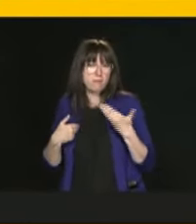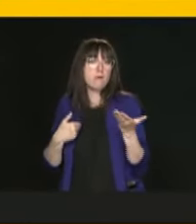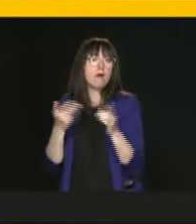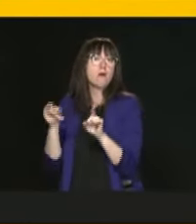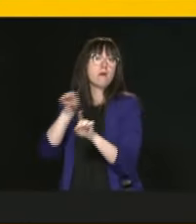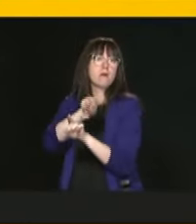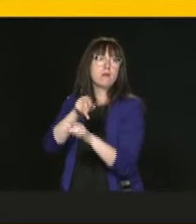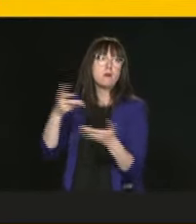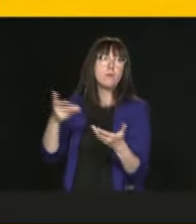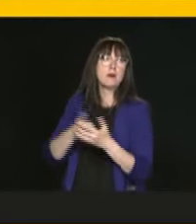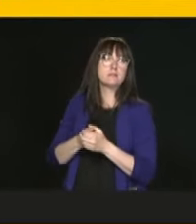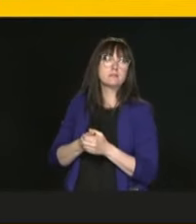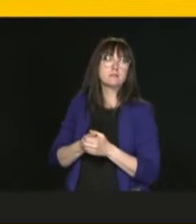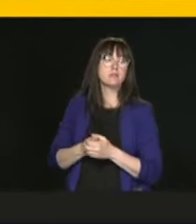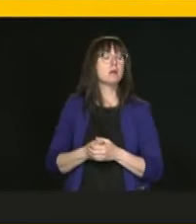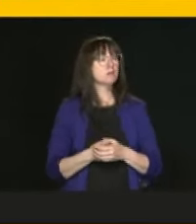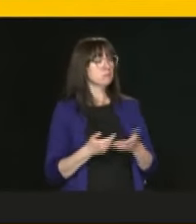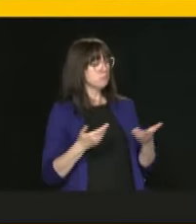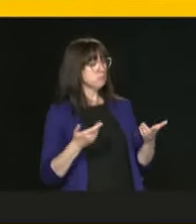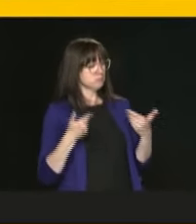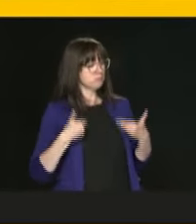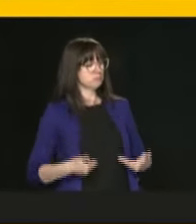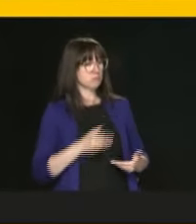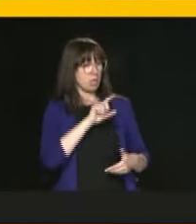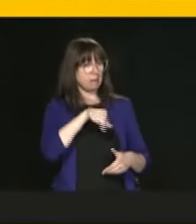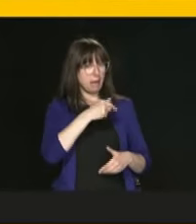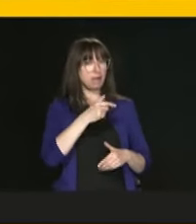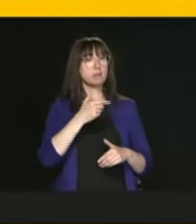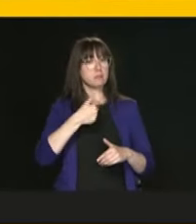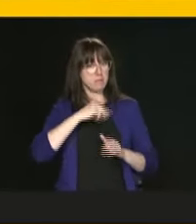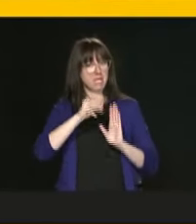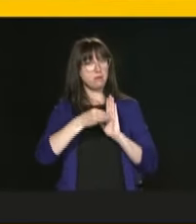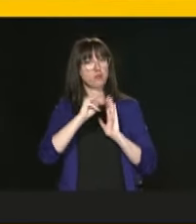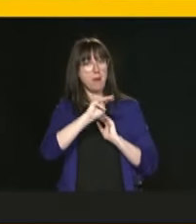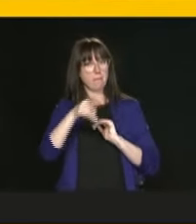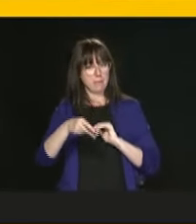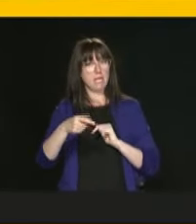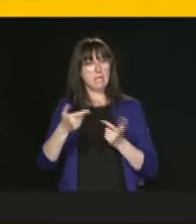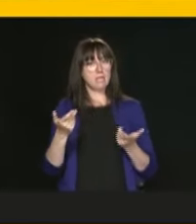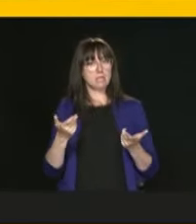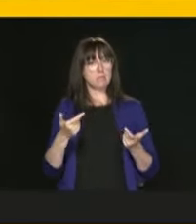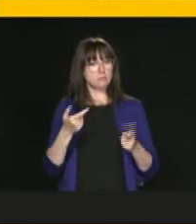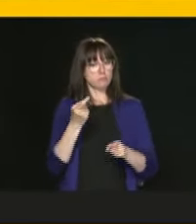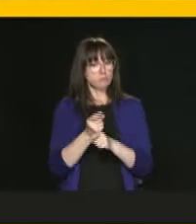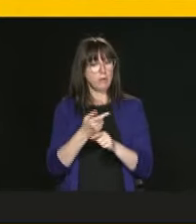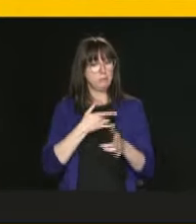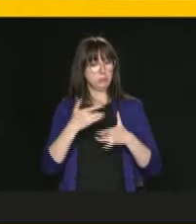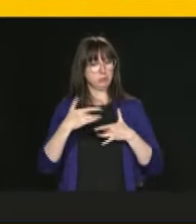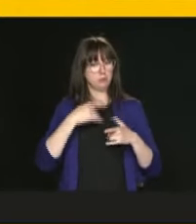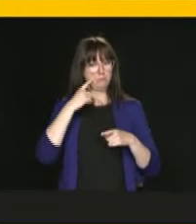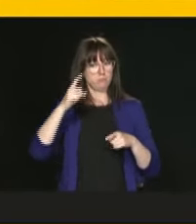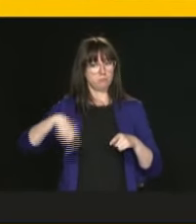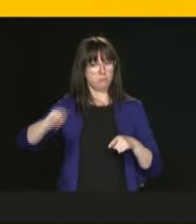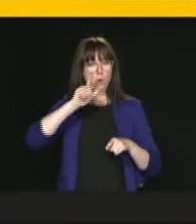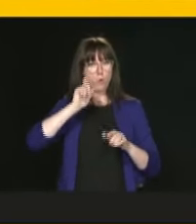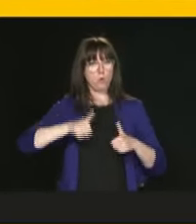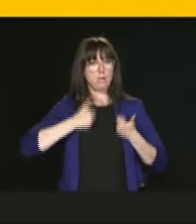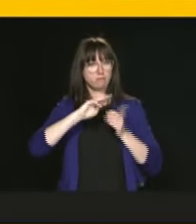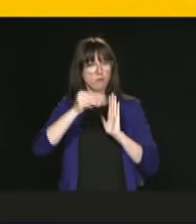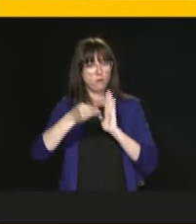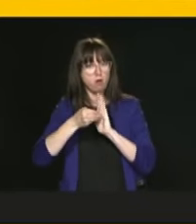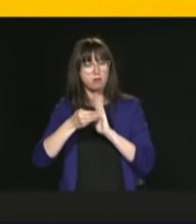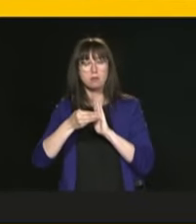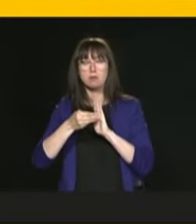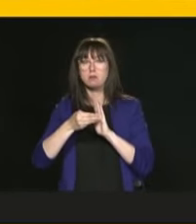I am a Quebecer, and I'm a member of parliament in Montreal, and I'm very concerned about the citizens of Montreal, just as